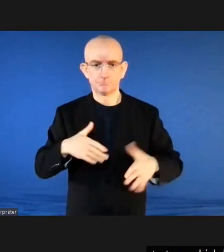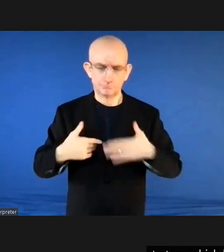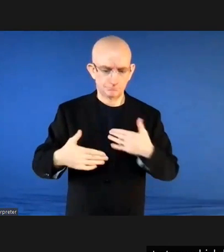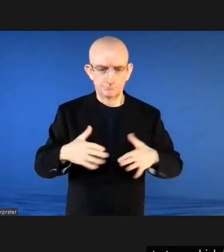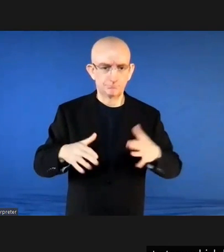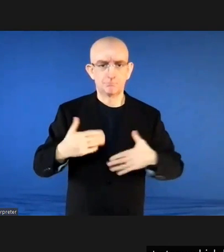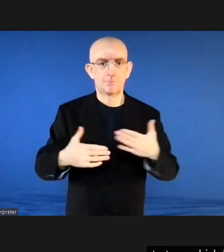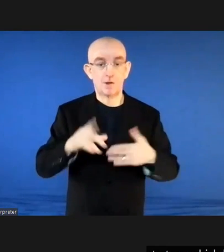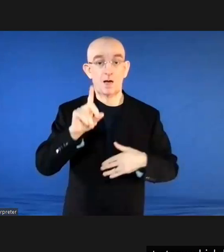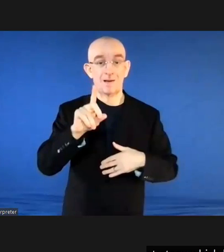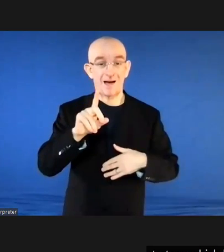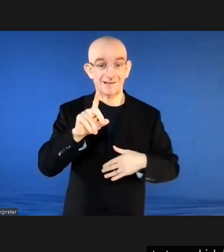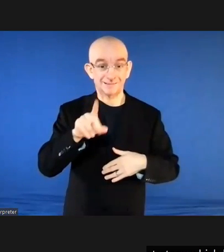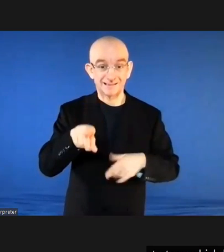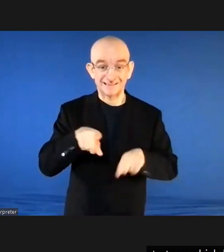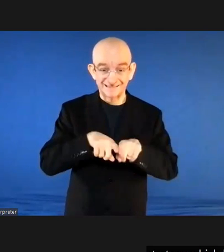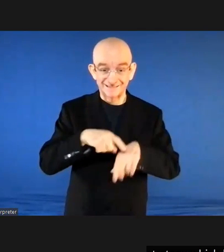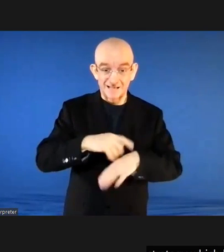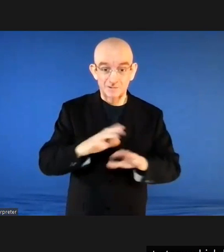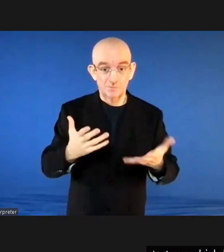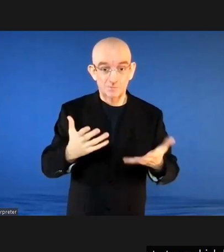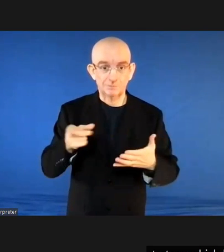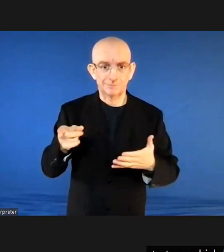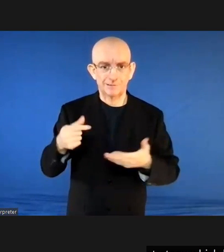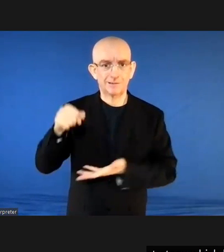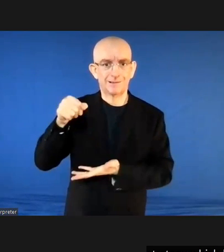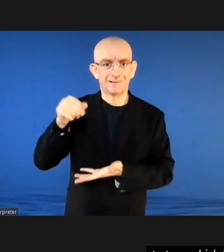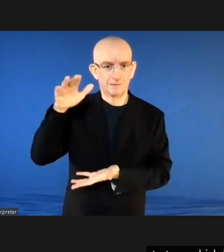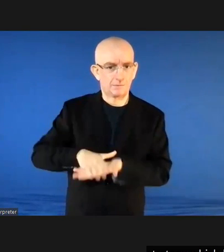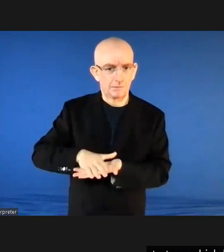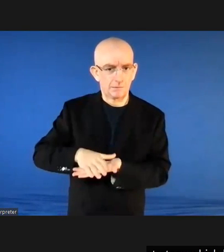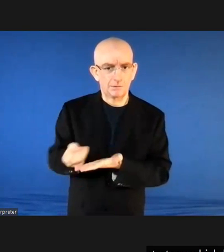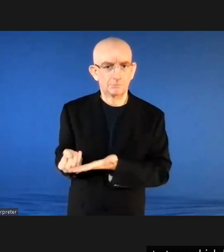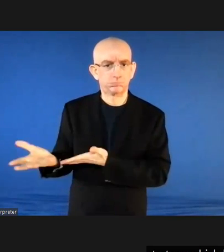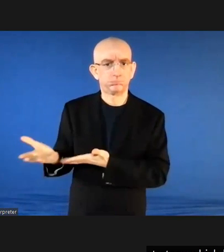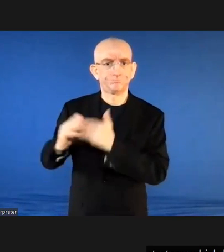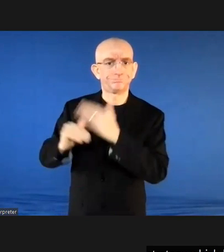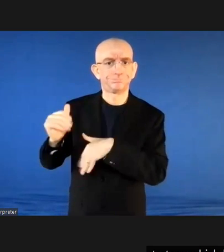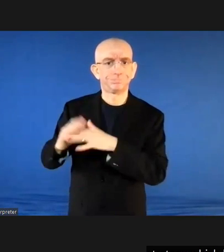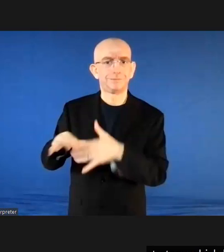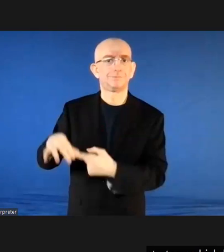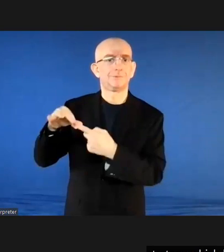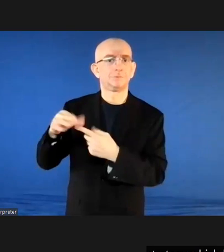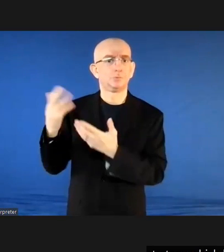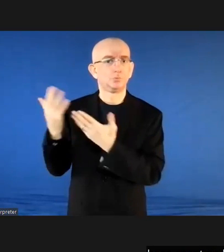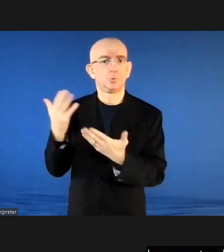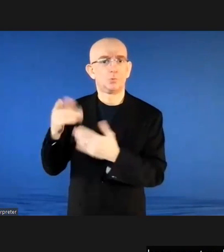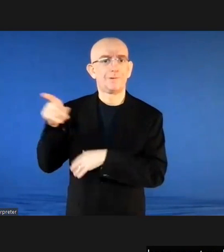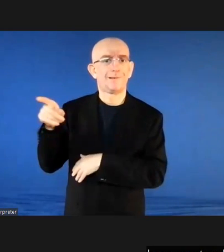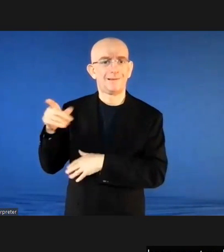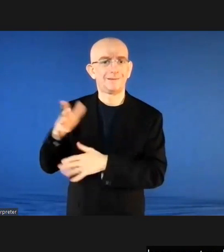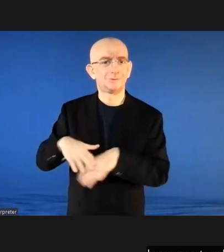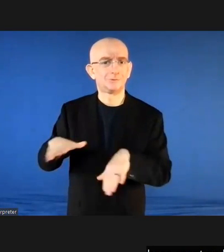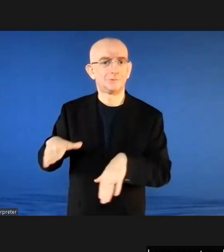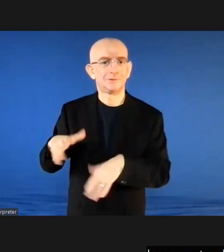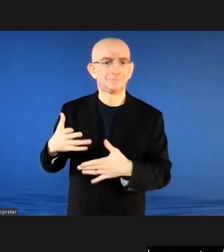with physical and intellectual impairments. So contrary to the inclusive education strategy. And this